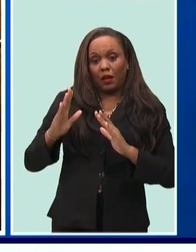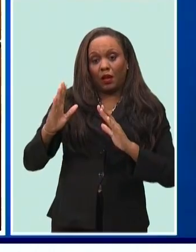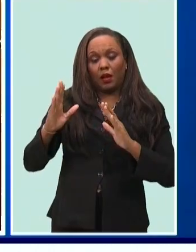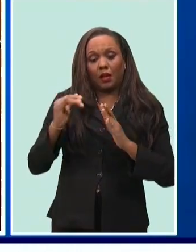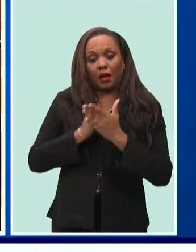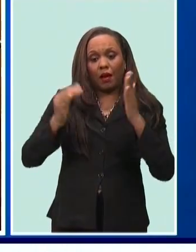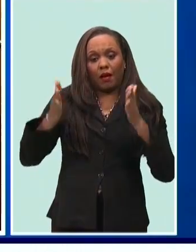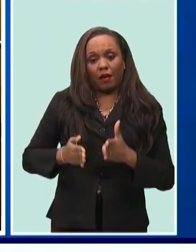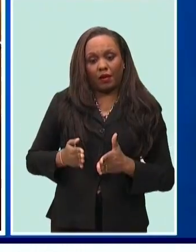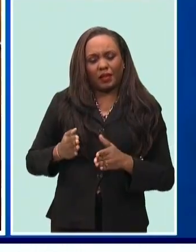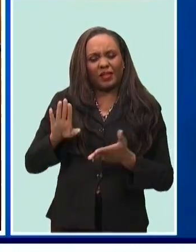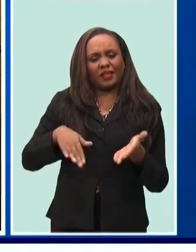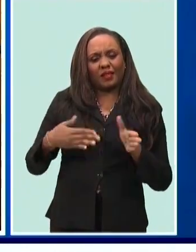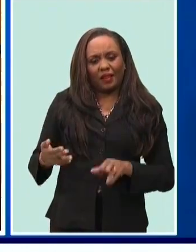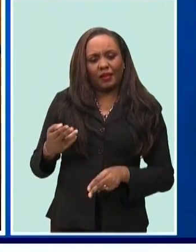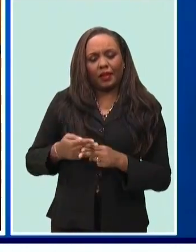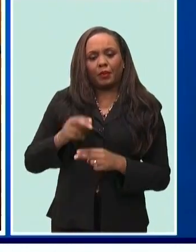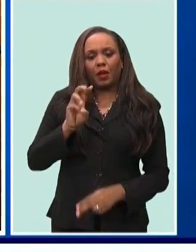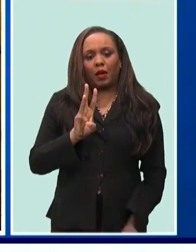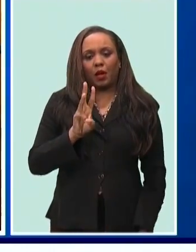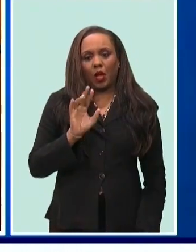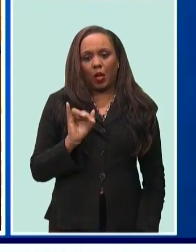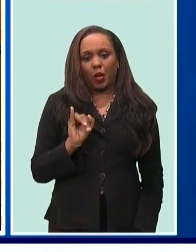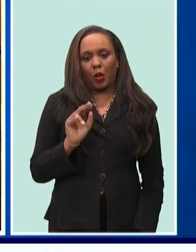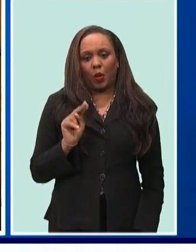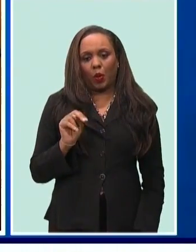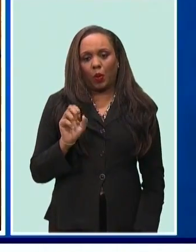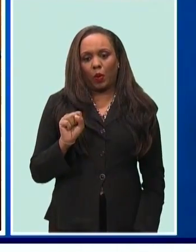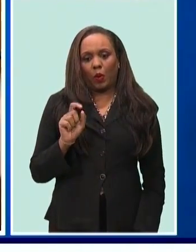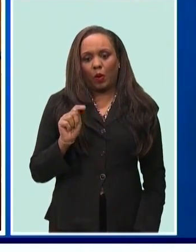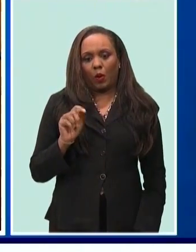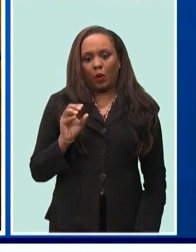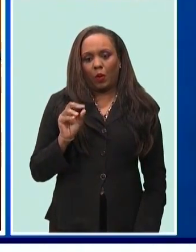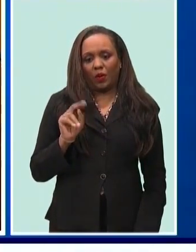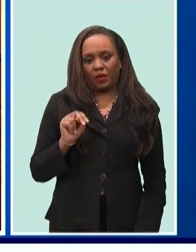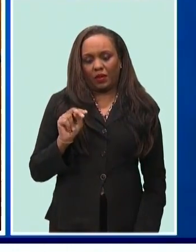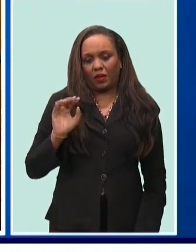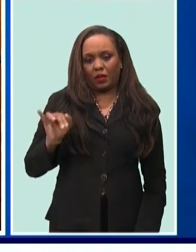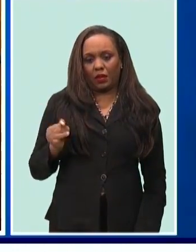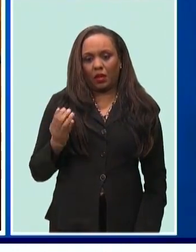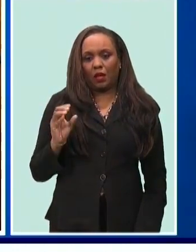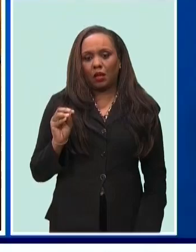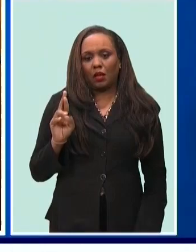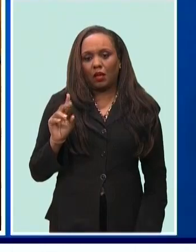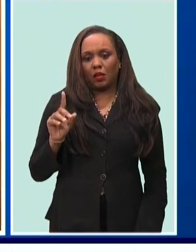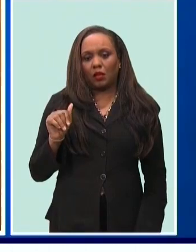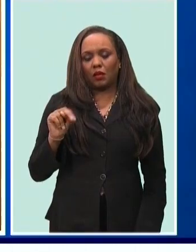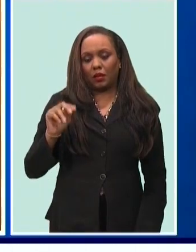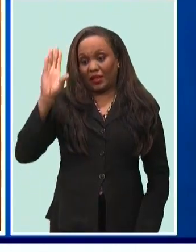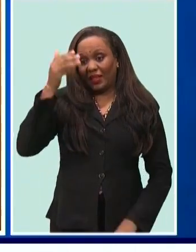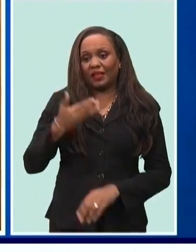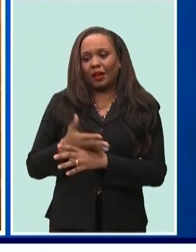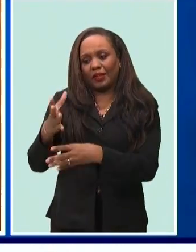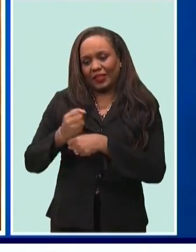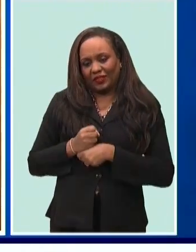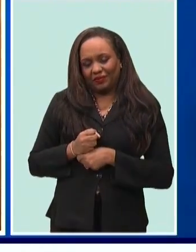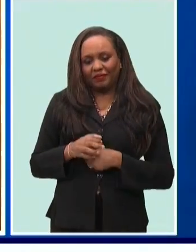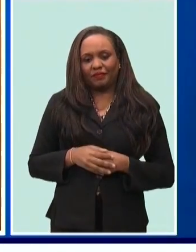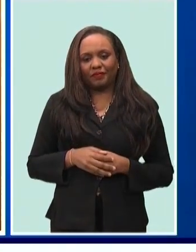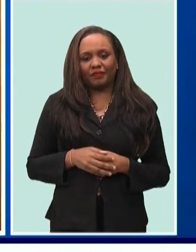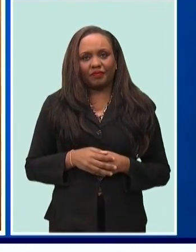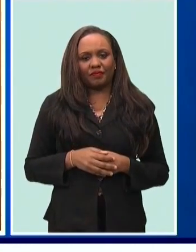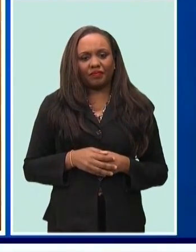awarded posthumously the Caribbean Luminary of the Arts Award. It was received by his son. He was so indelible a